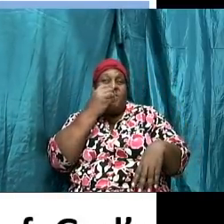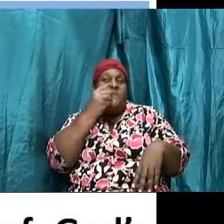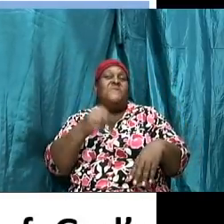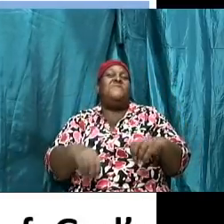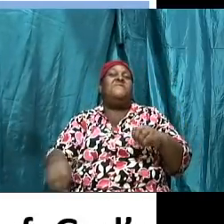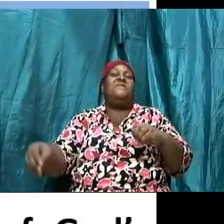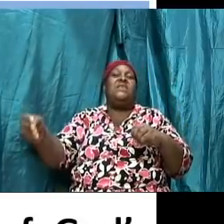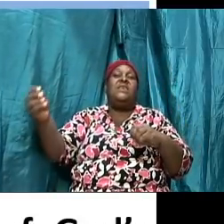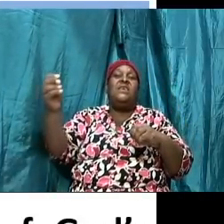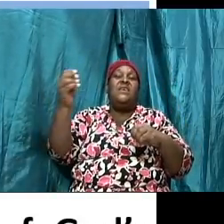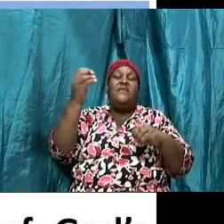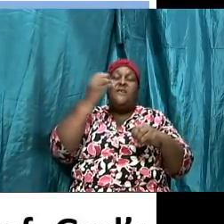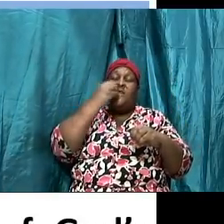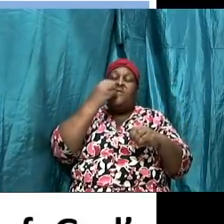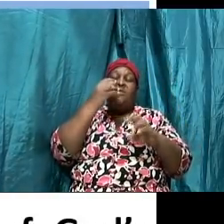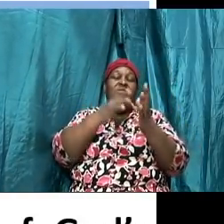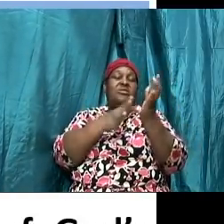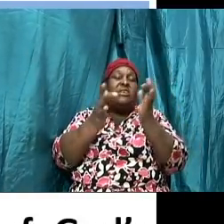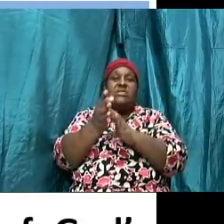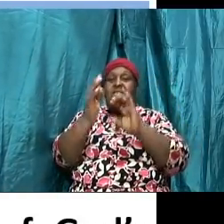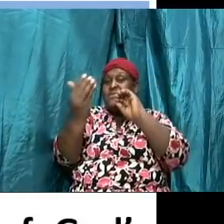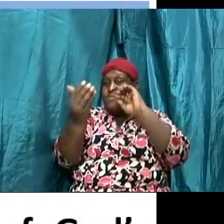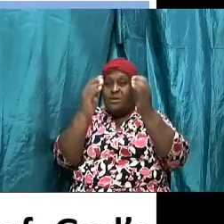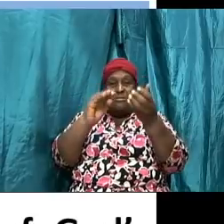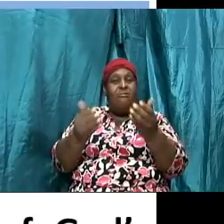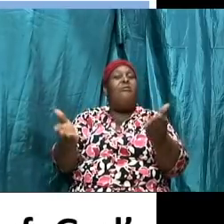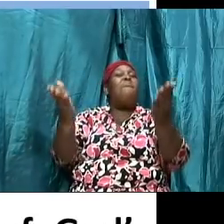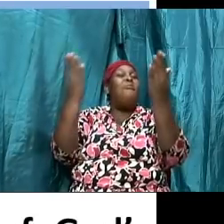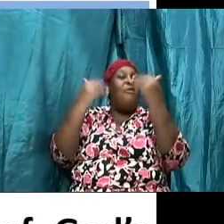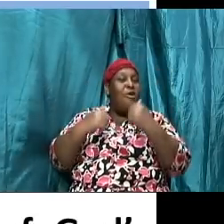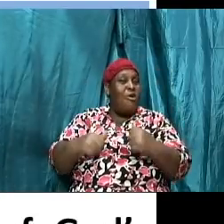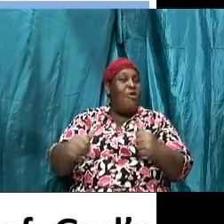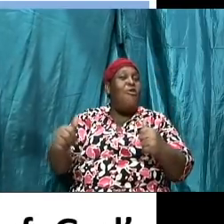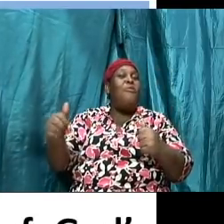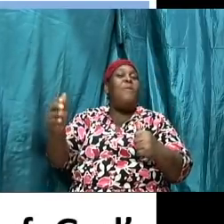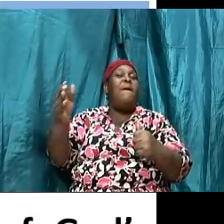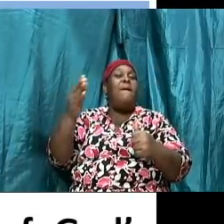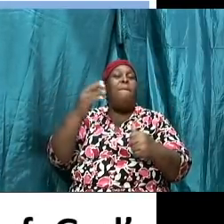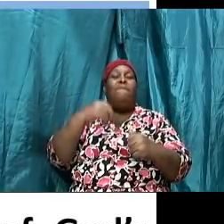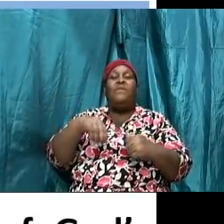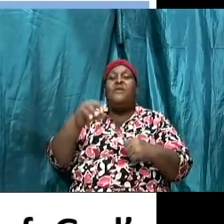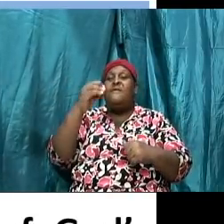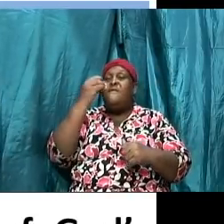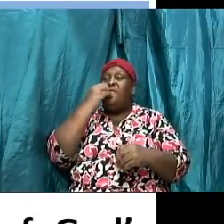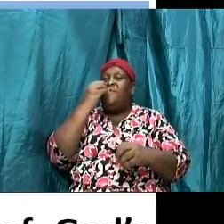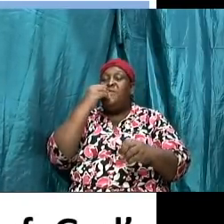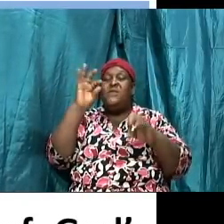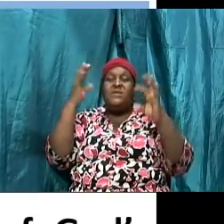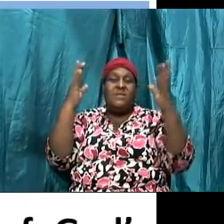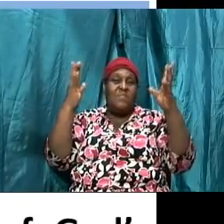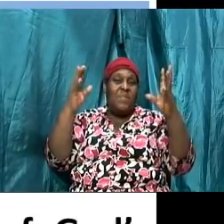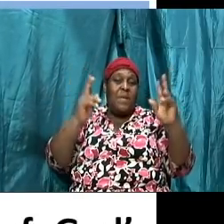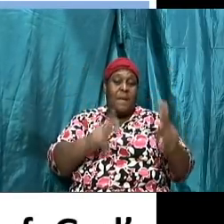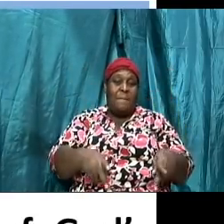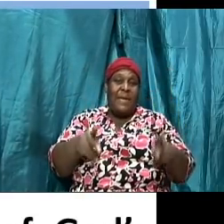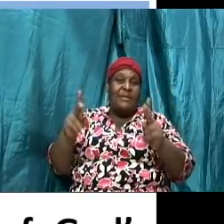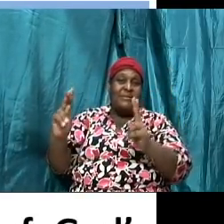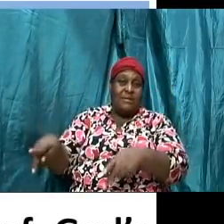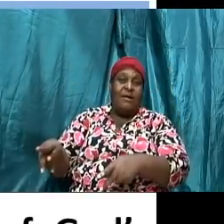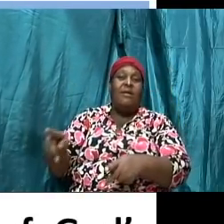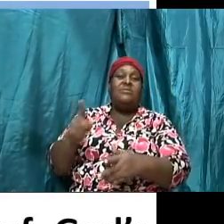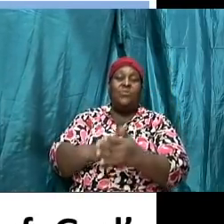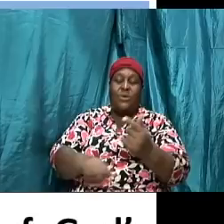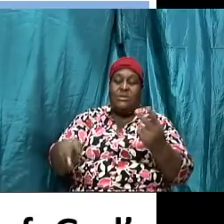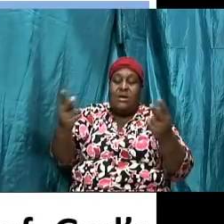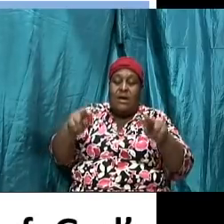Jesus became our Passover. The first fruit, Jesus was the first fruit of them that slept. Amen. Pentecost, we know what happened on the